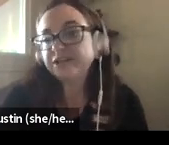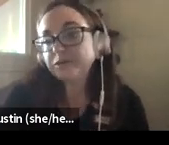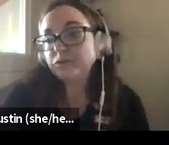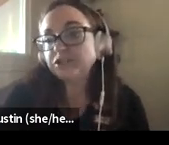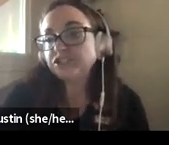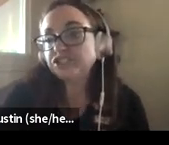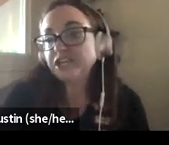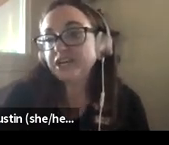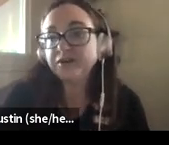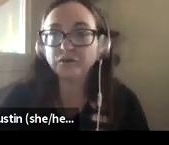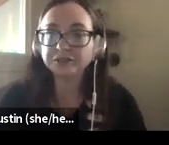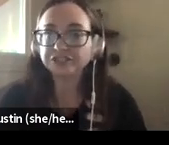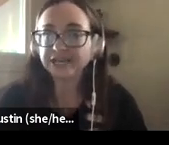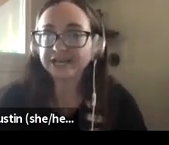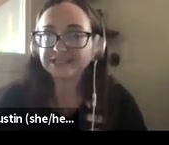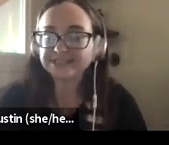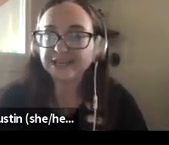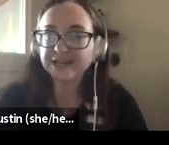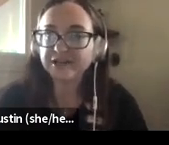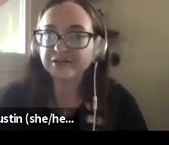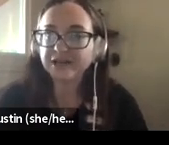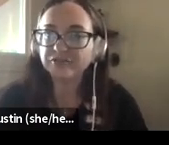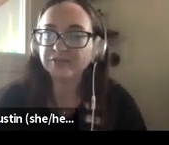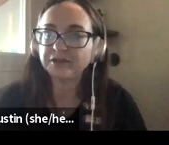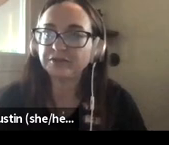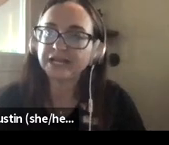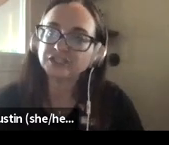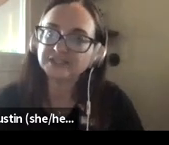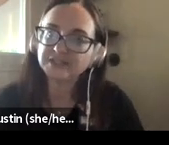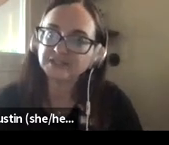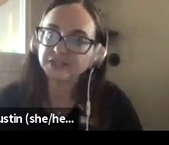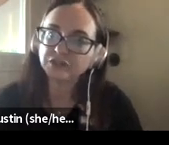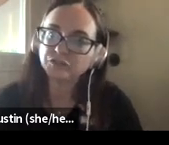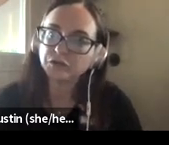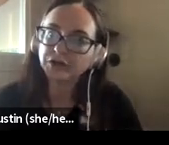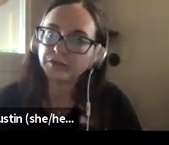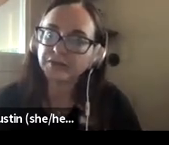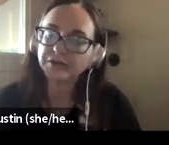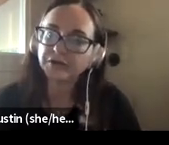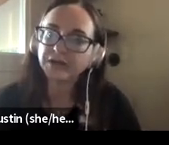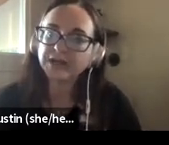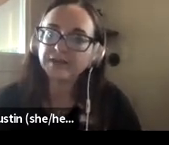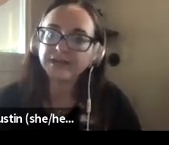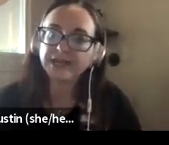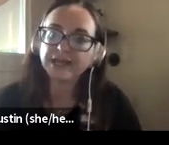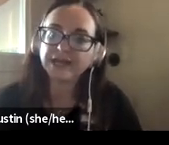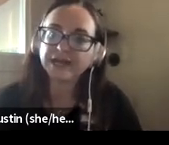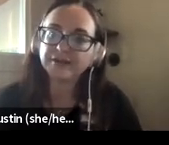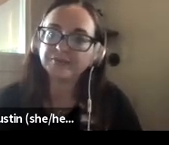So if anyone wants to share or chat kind of what their reactions to these videos were and whether